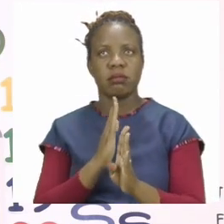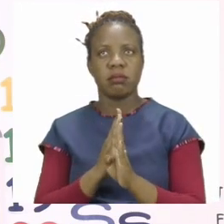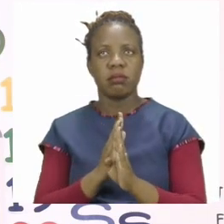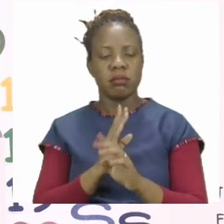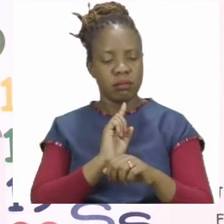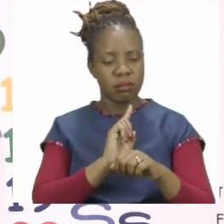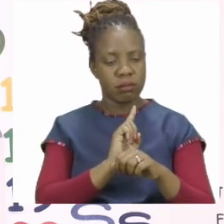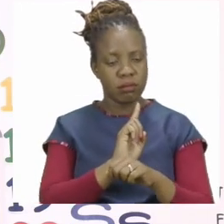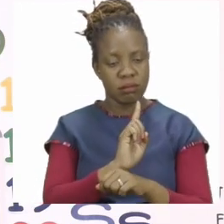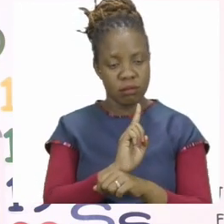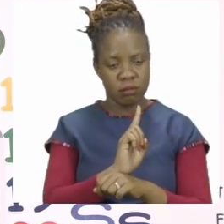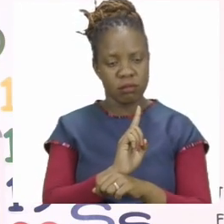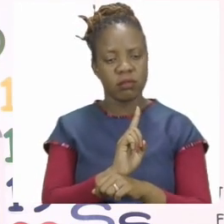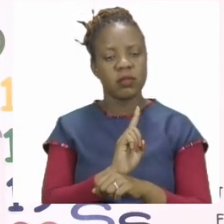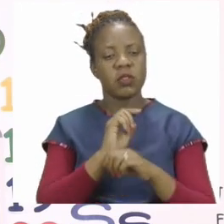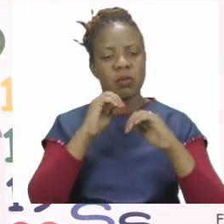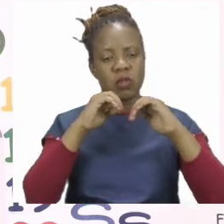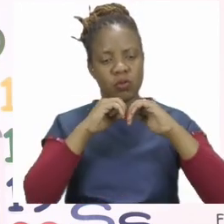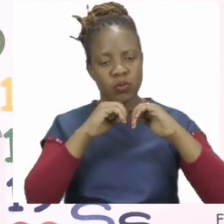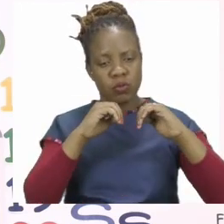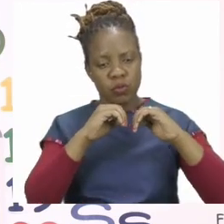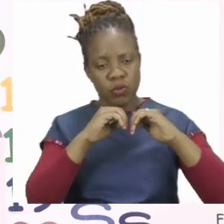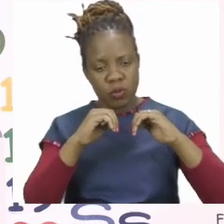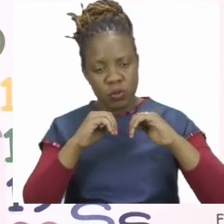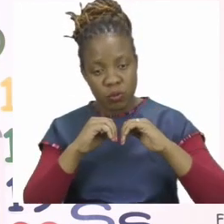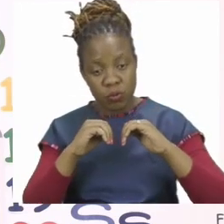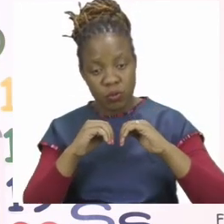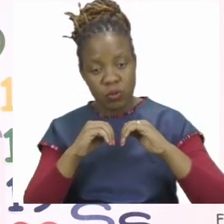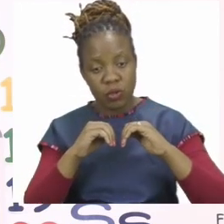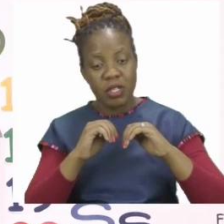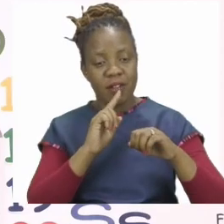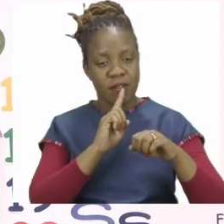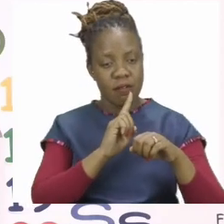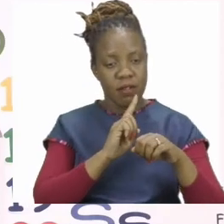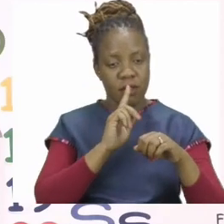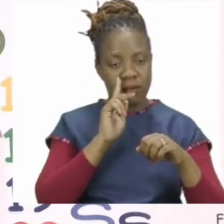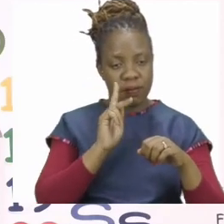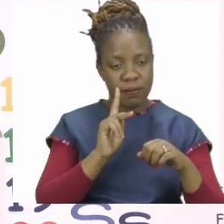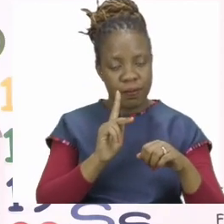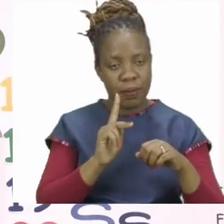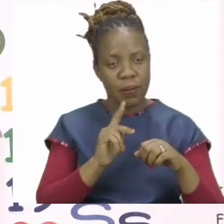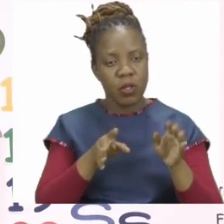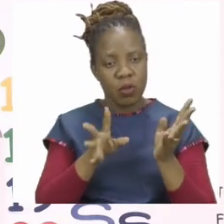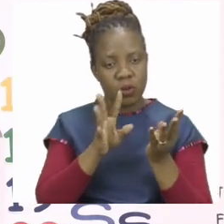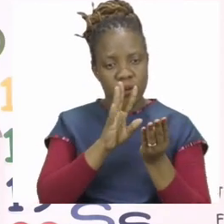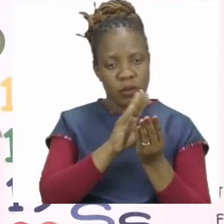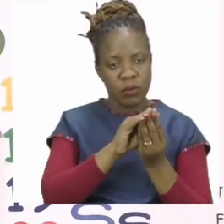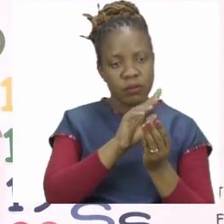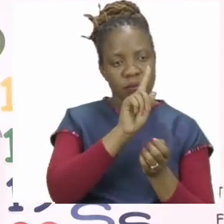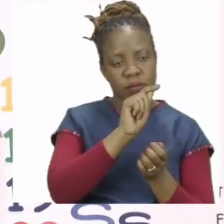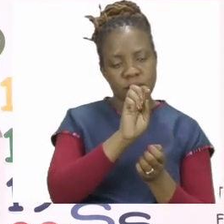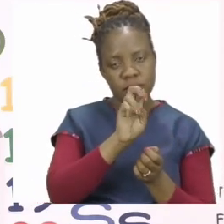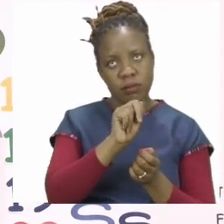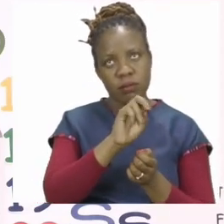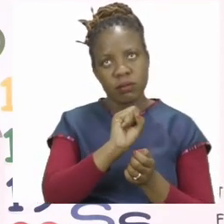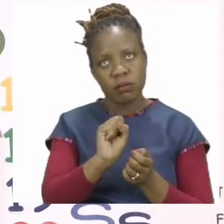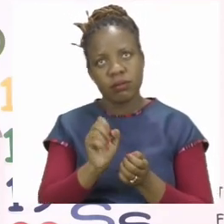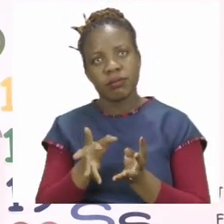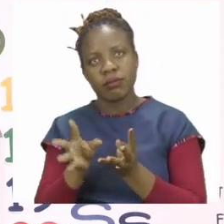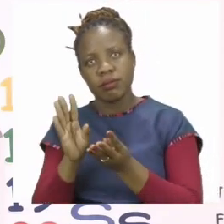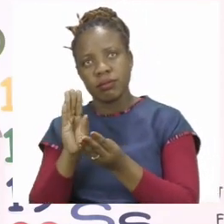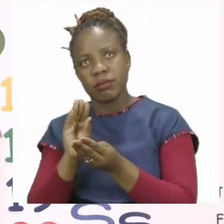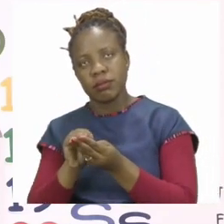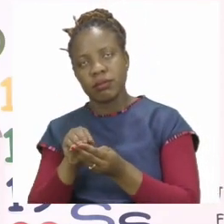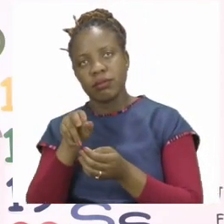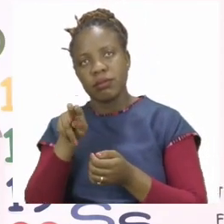decompose. Make sure you add up all your tens and all your units for each number so that